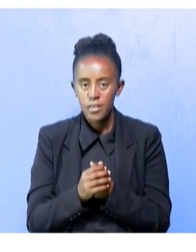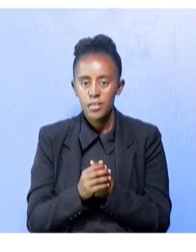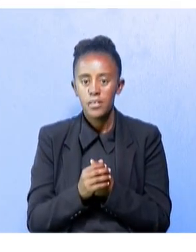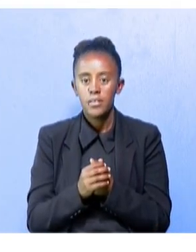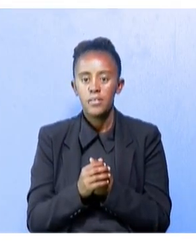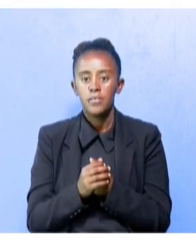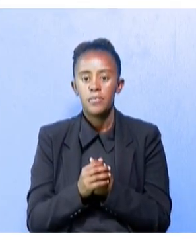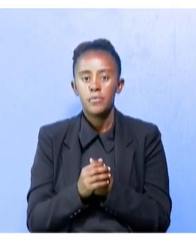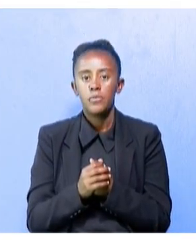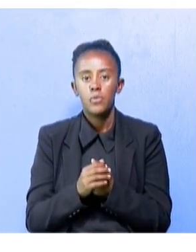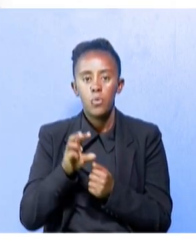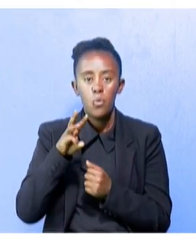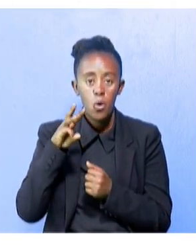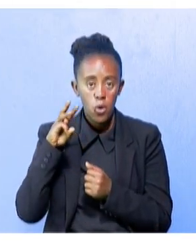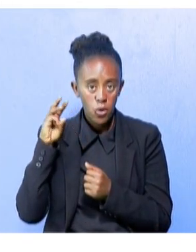was